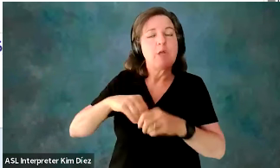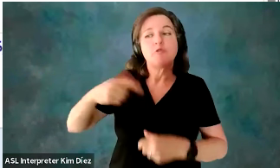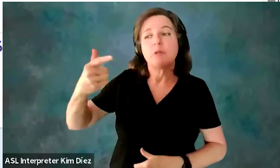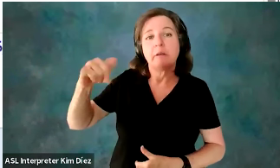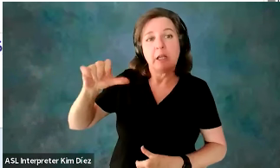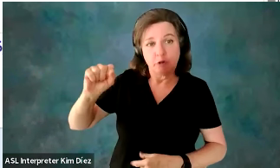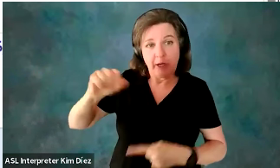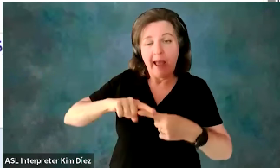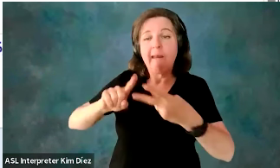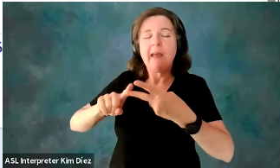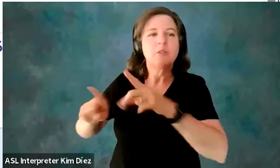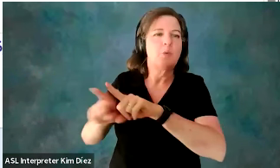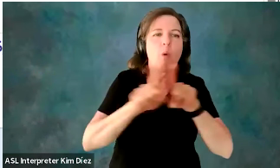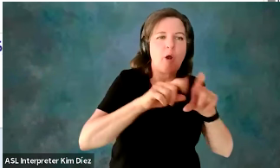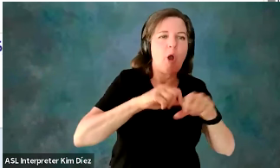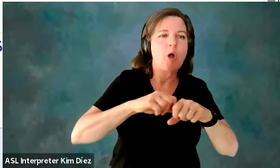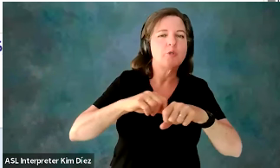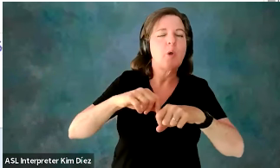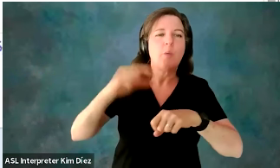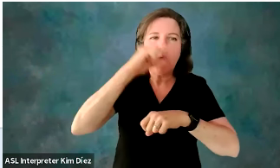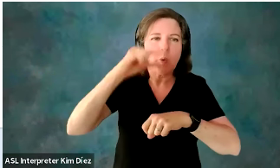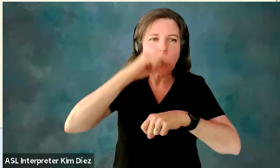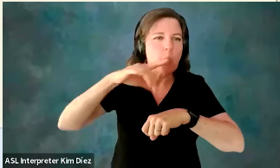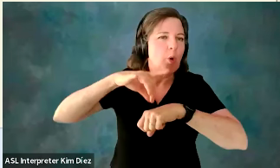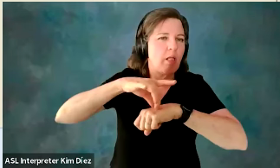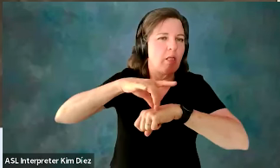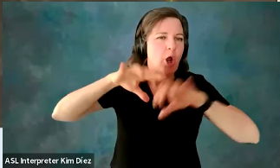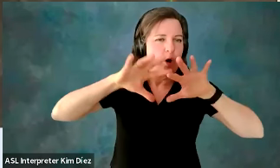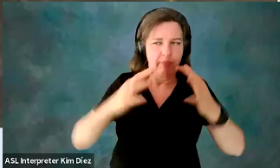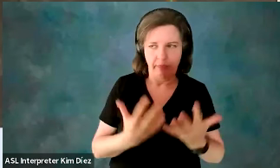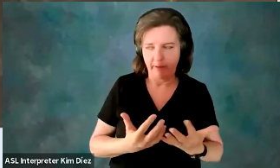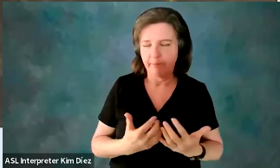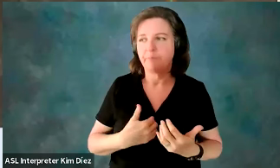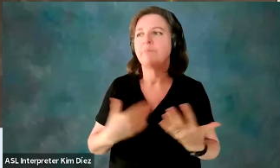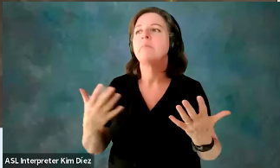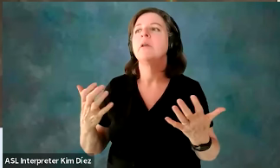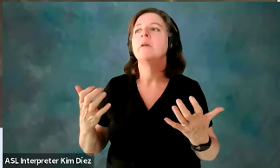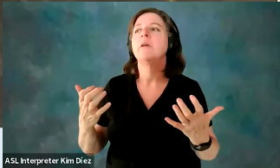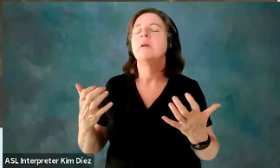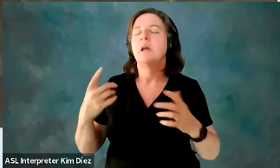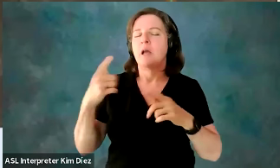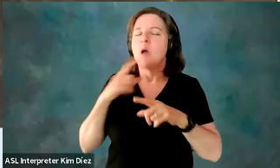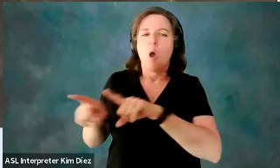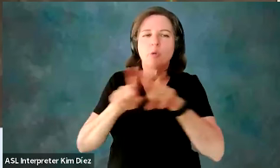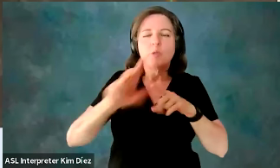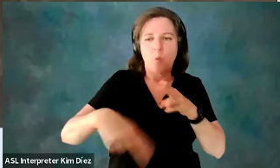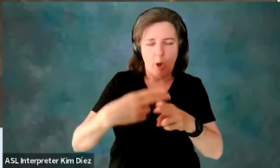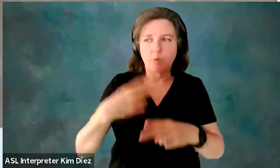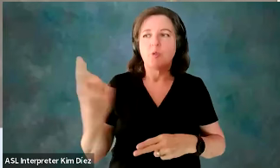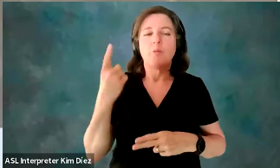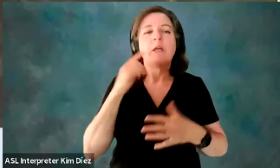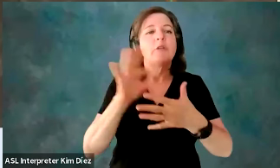use it also through Google Earth. I'm going to go back a little bit because I forgot something. And it's